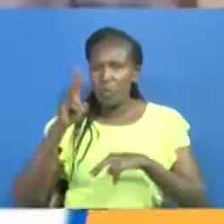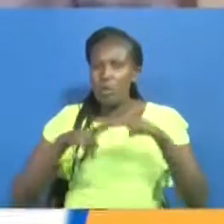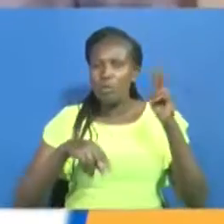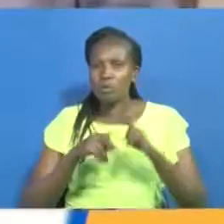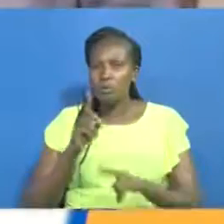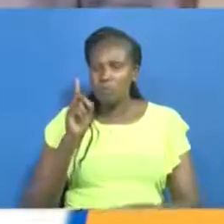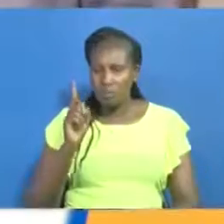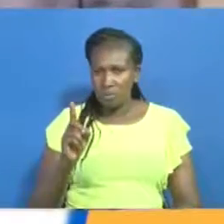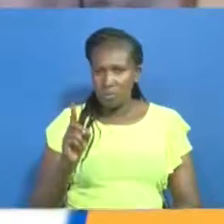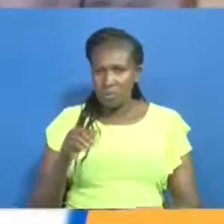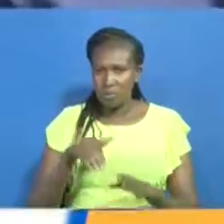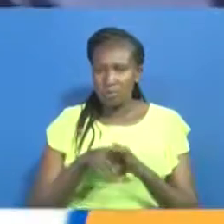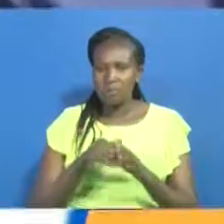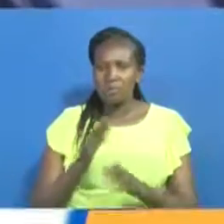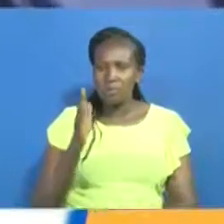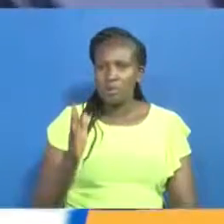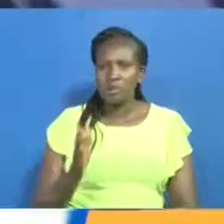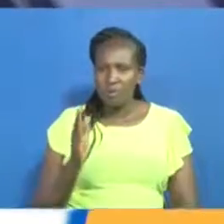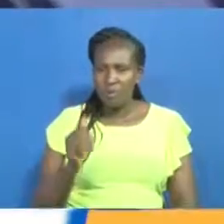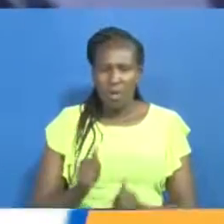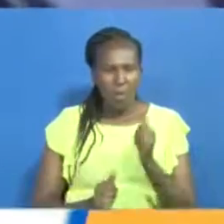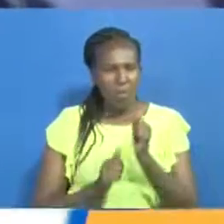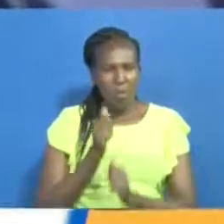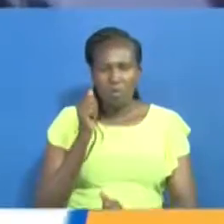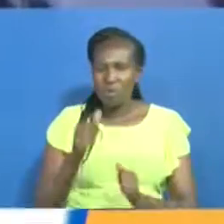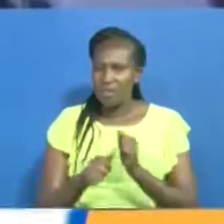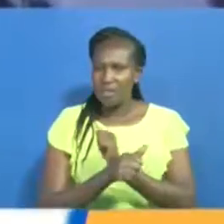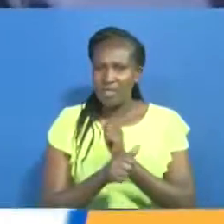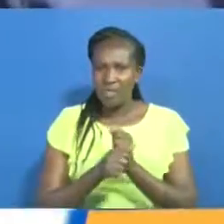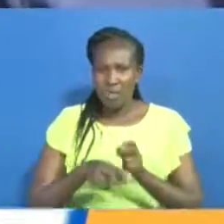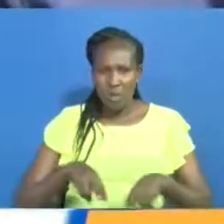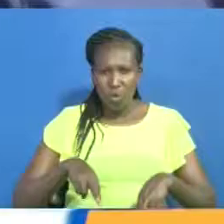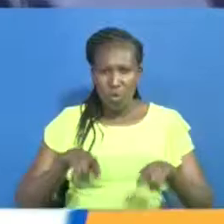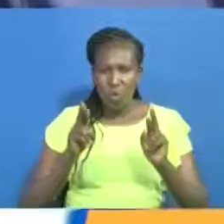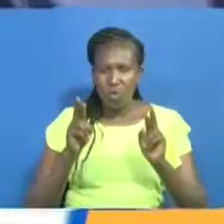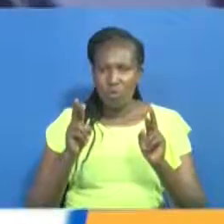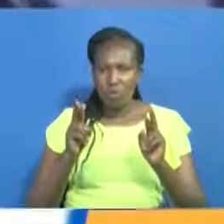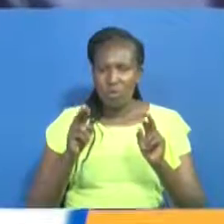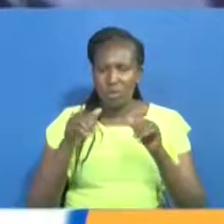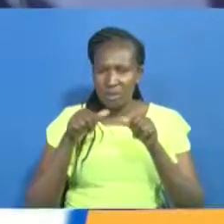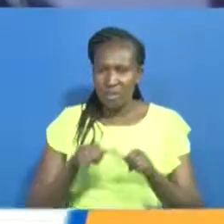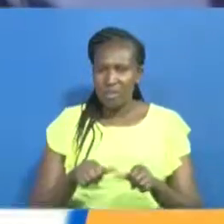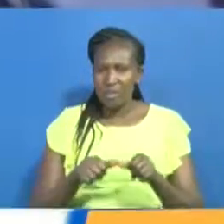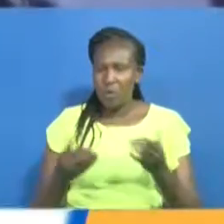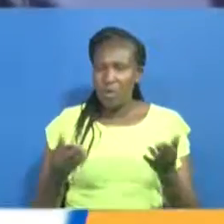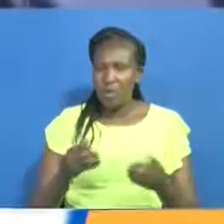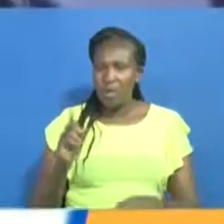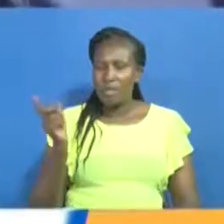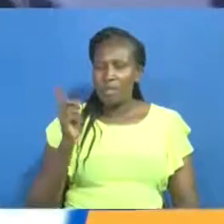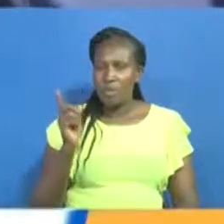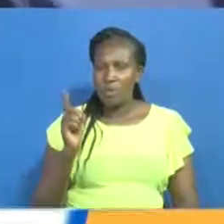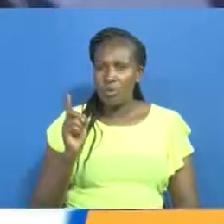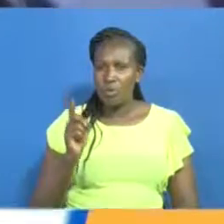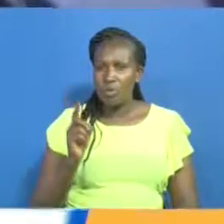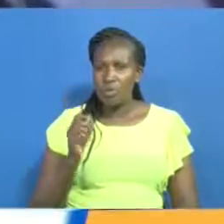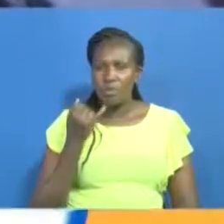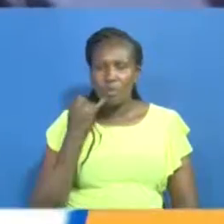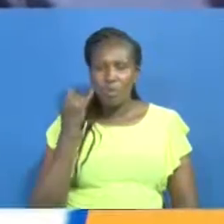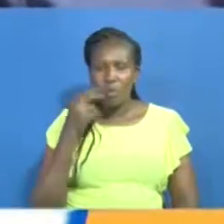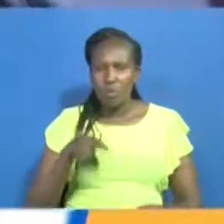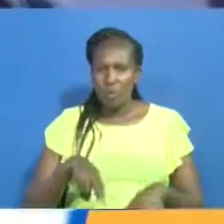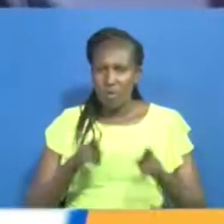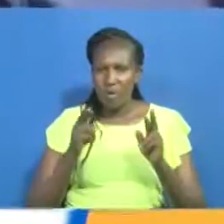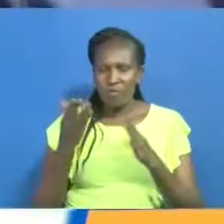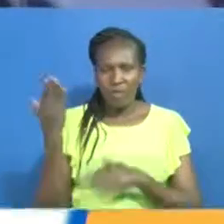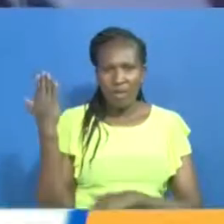ya Eserian mjini Naivasha. The most dangerous road at the last analysis remains the Nairobi Nakuru highway for the